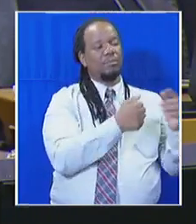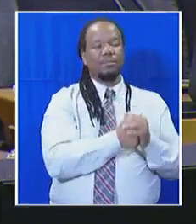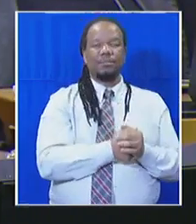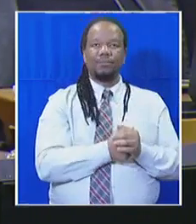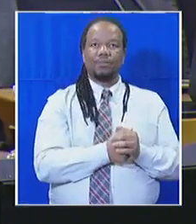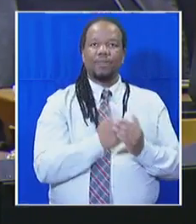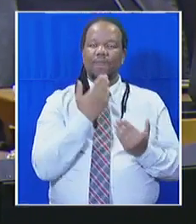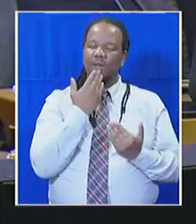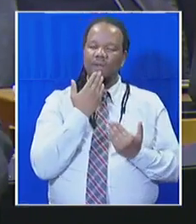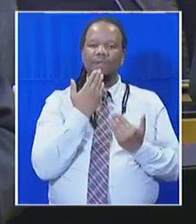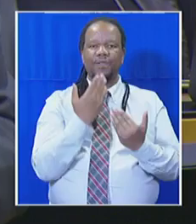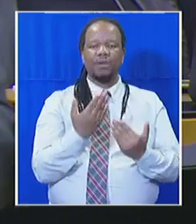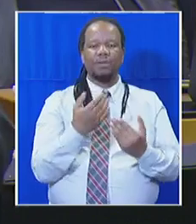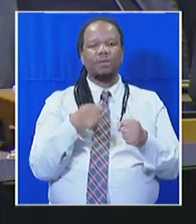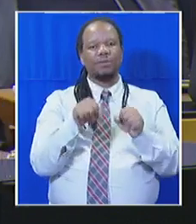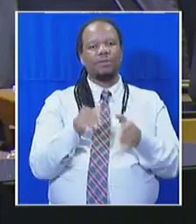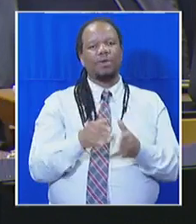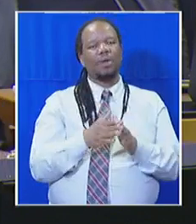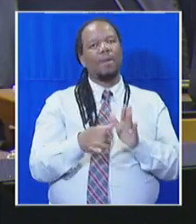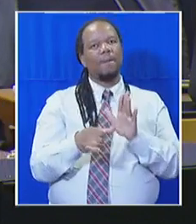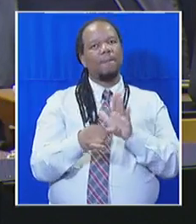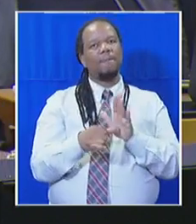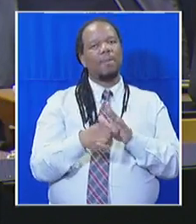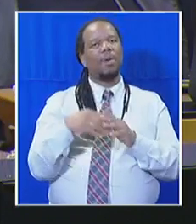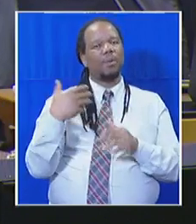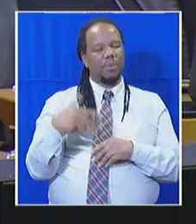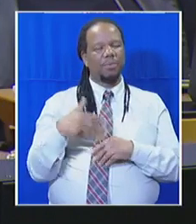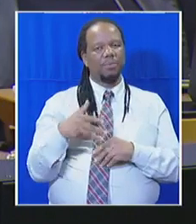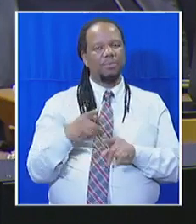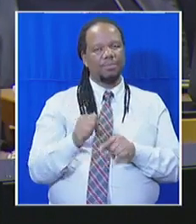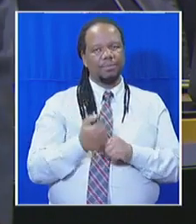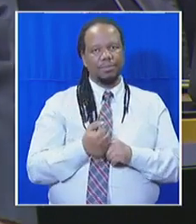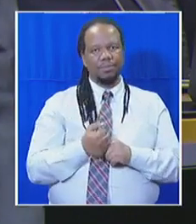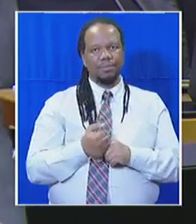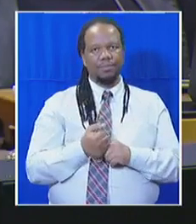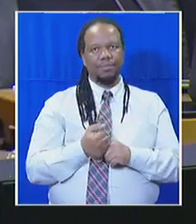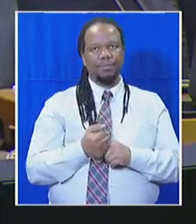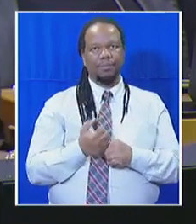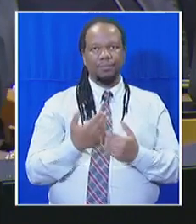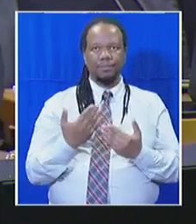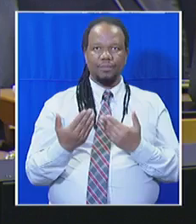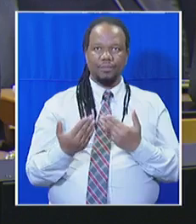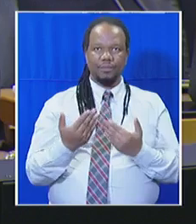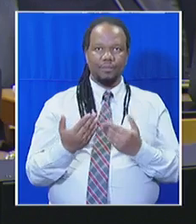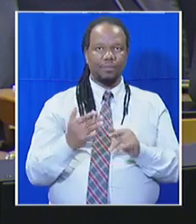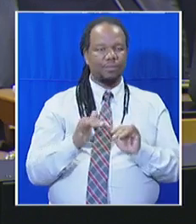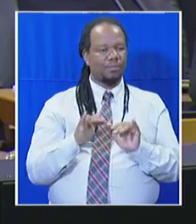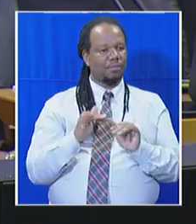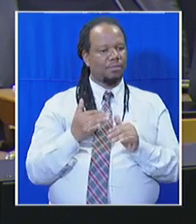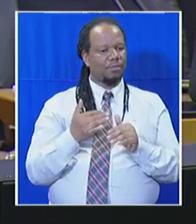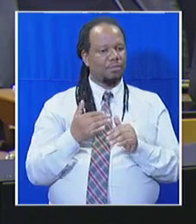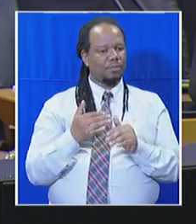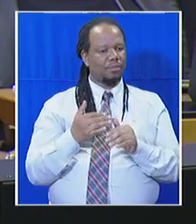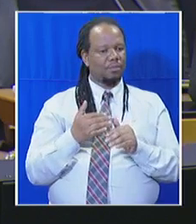Thank you very much, Honourable Chairperson. It's a very important question. Honourable Chairperson, when you do philosophy 1 and you do logic, the